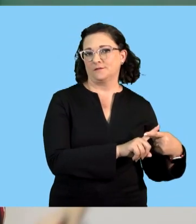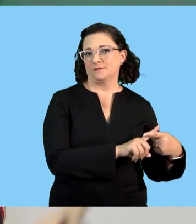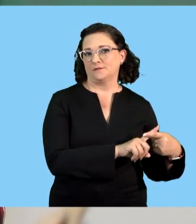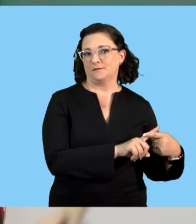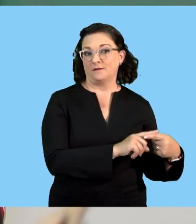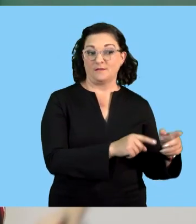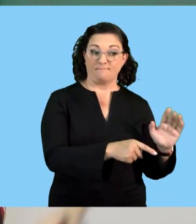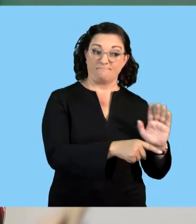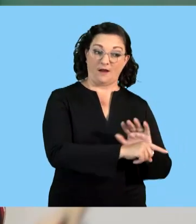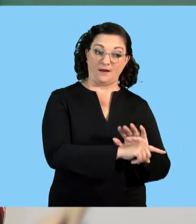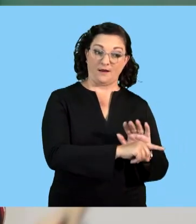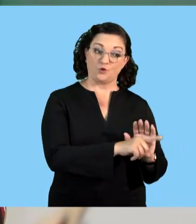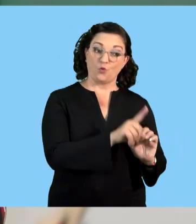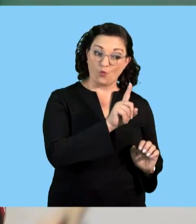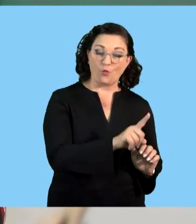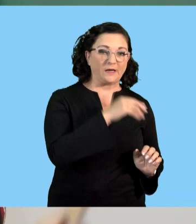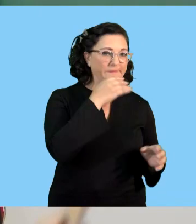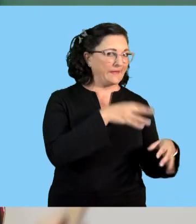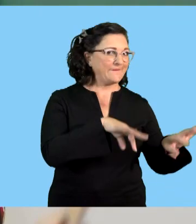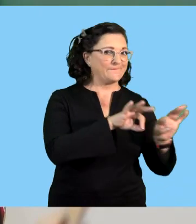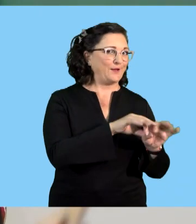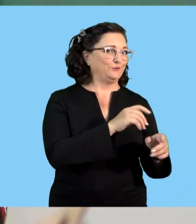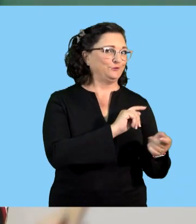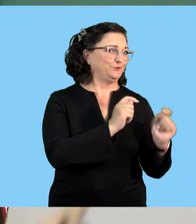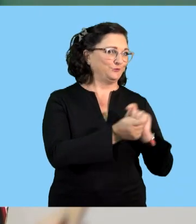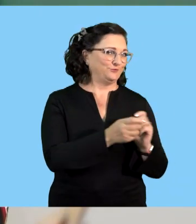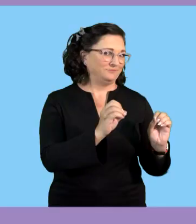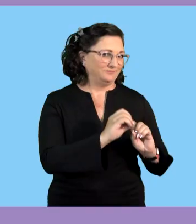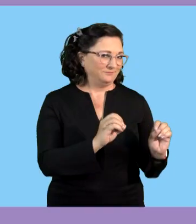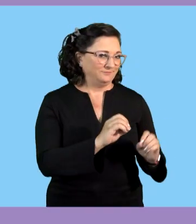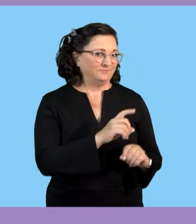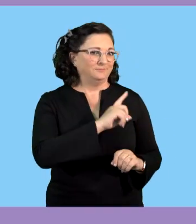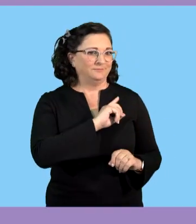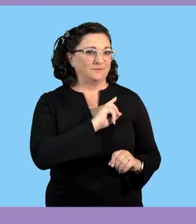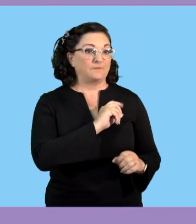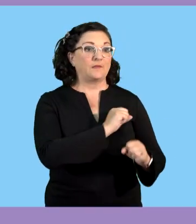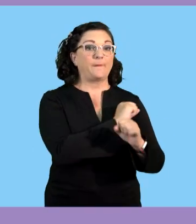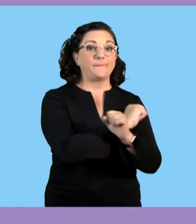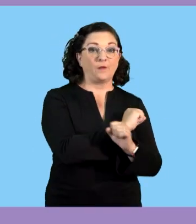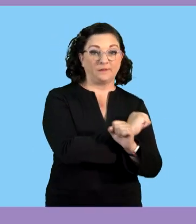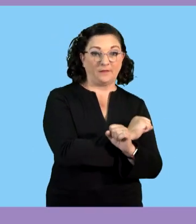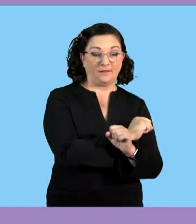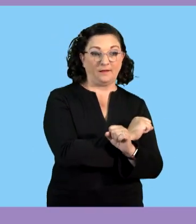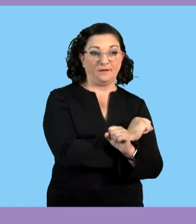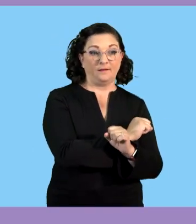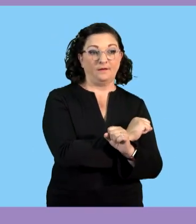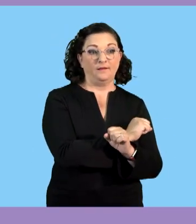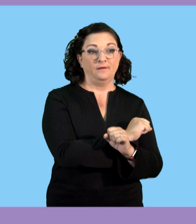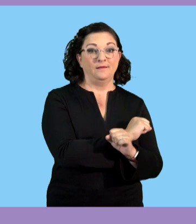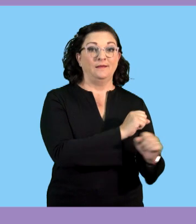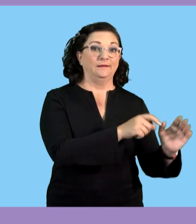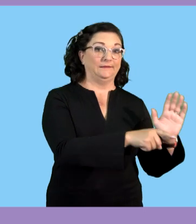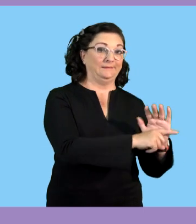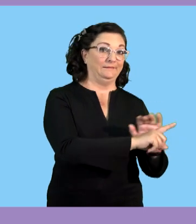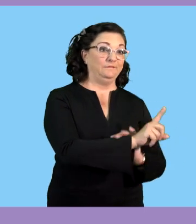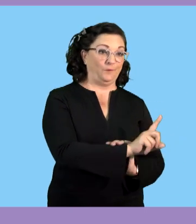1 doesn't change the value of that sum. So we are going to now here multiply by